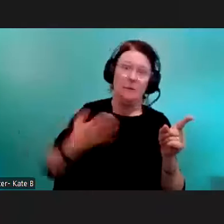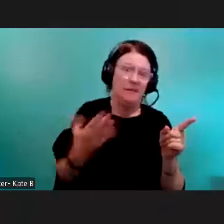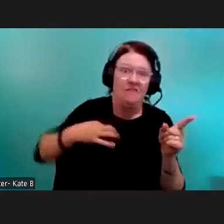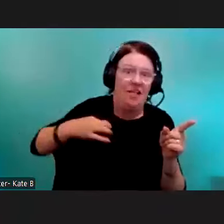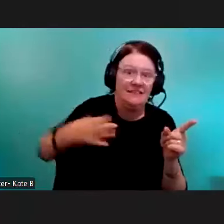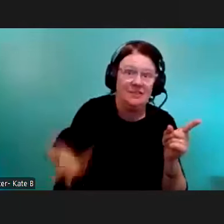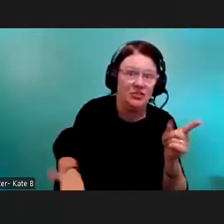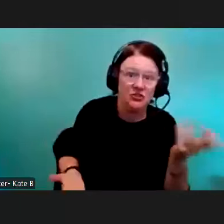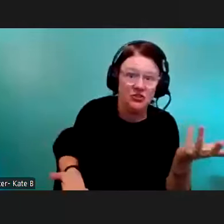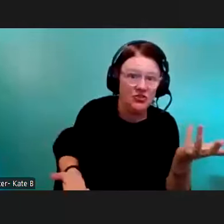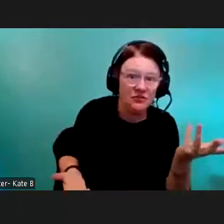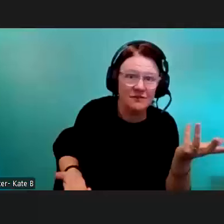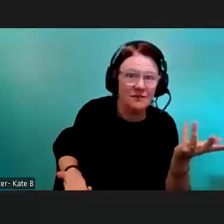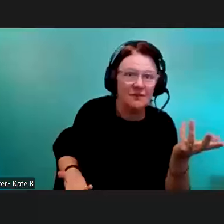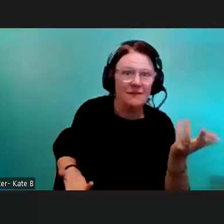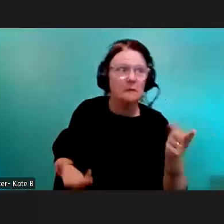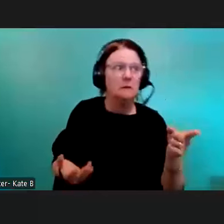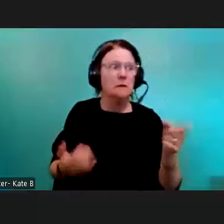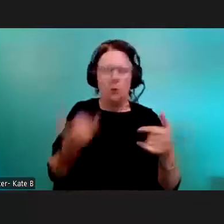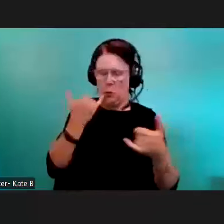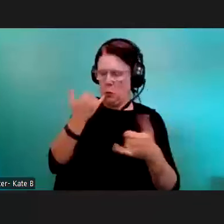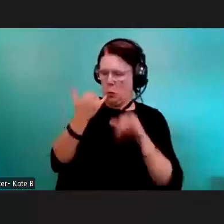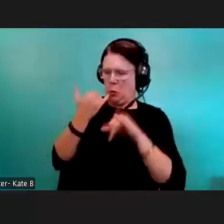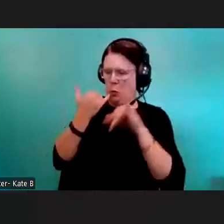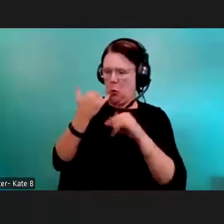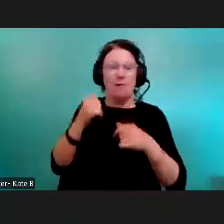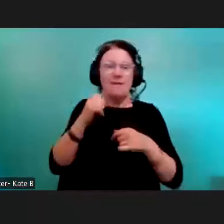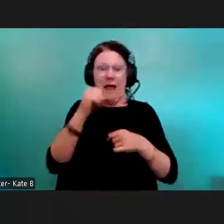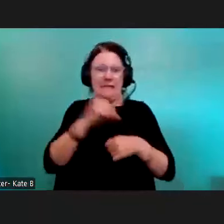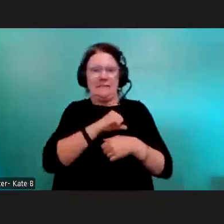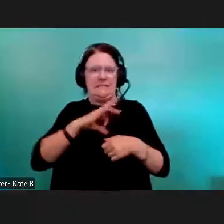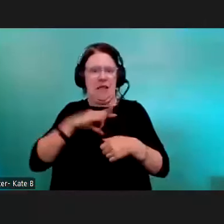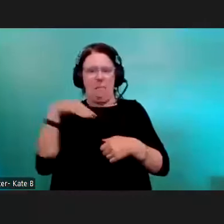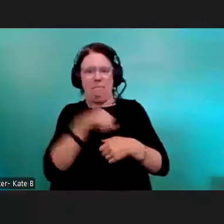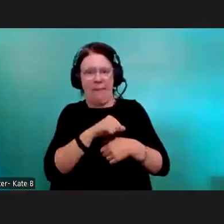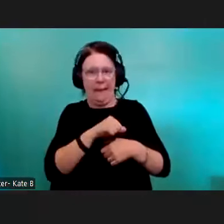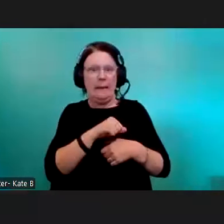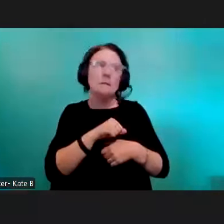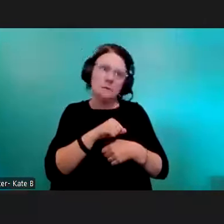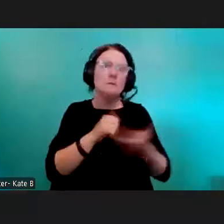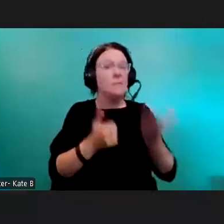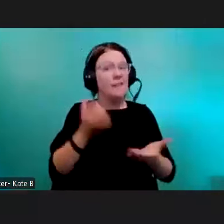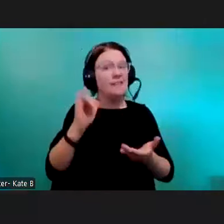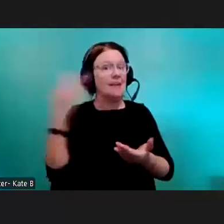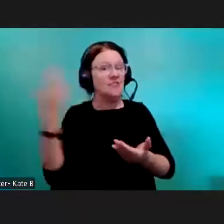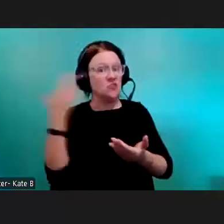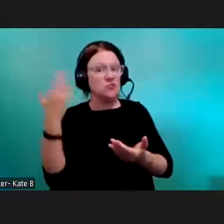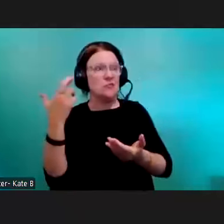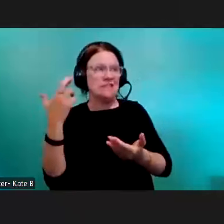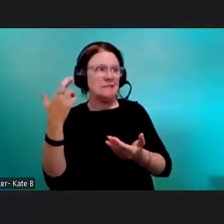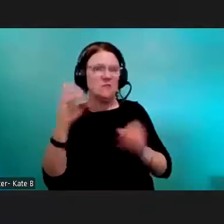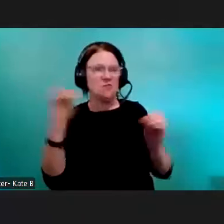So maybe if that was a volunteer, not a paid staff, that could have something to do with the slow response.